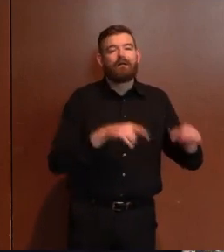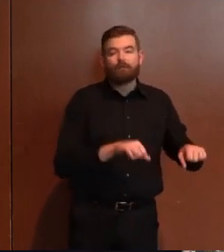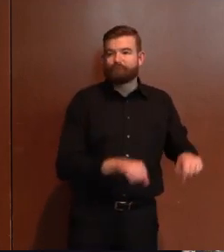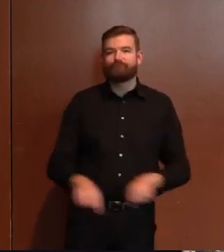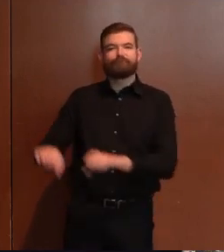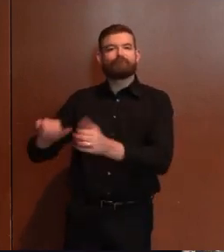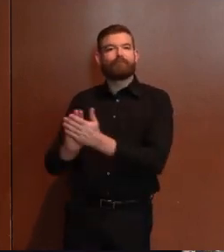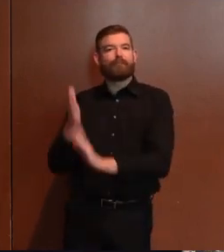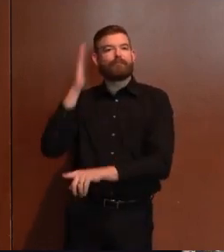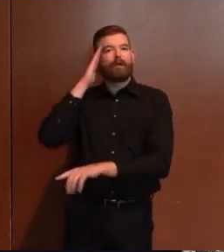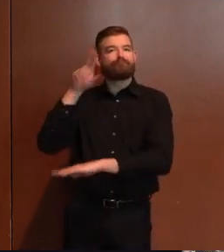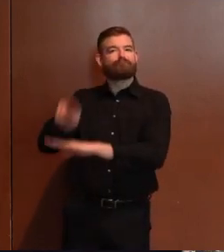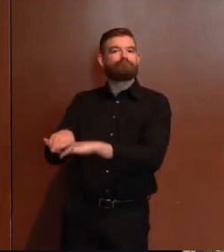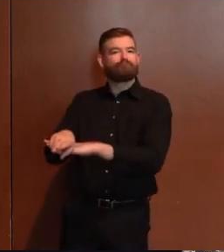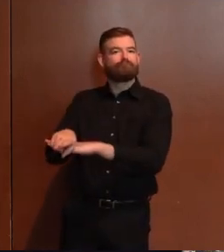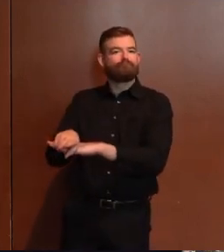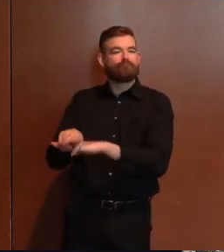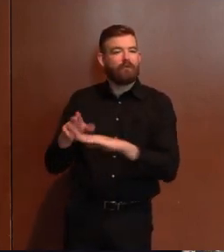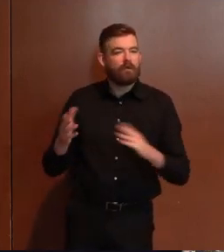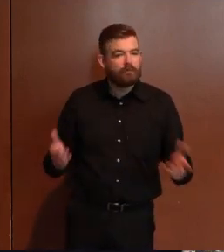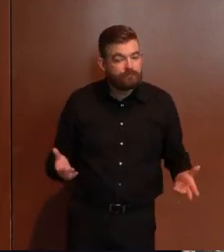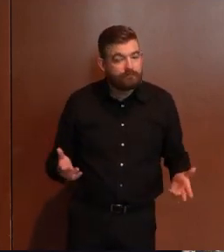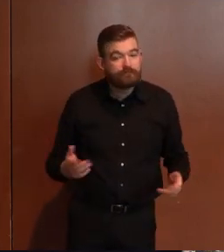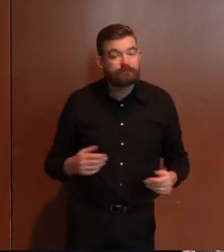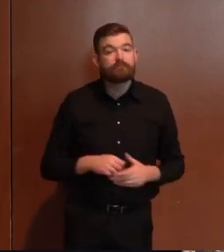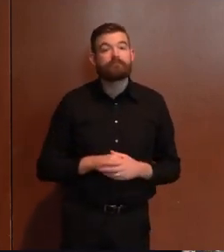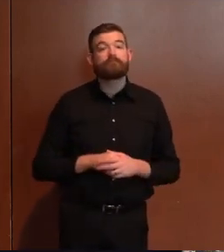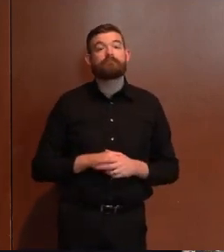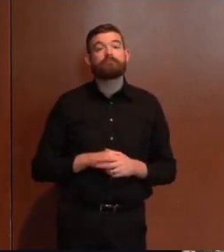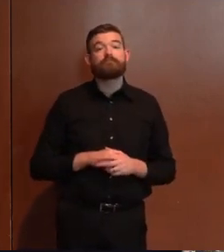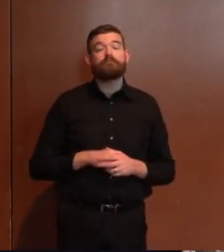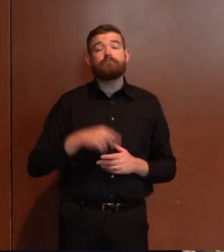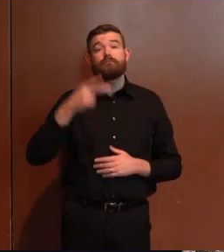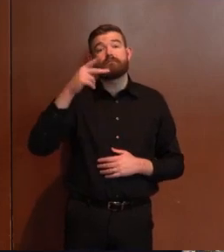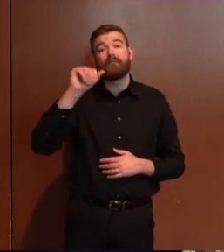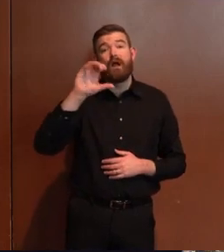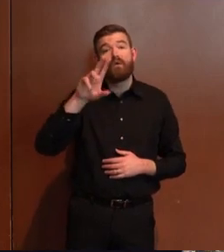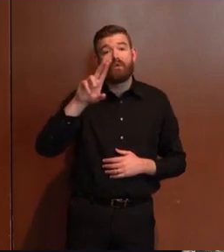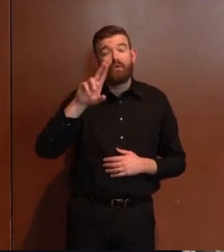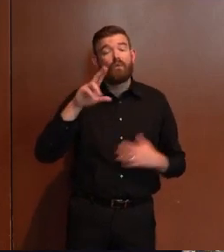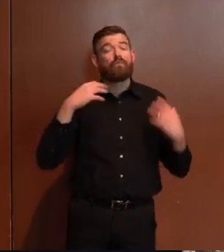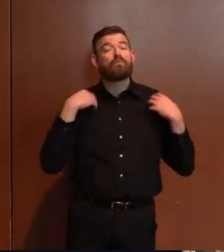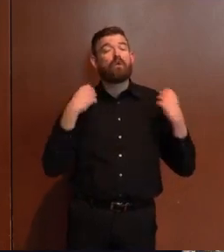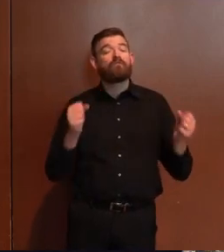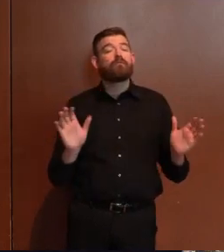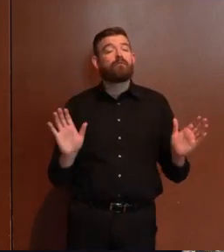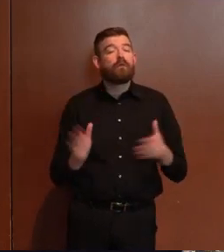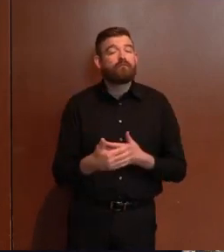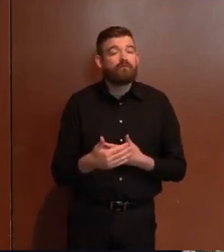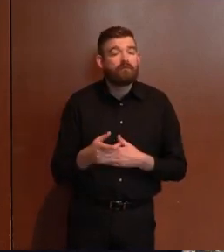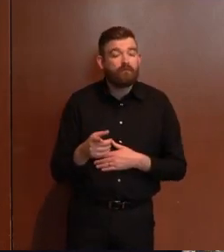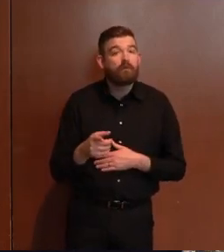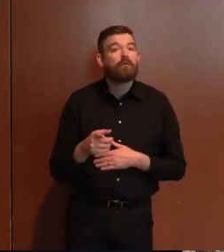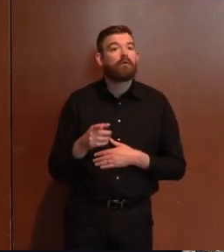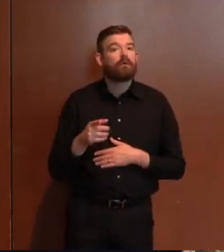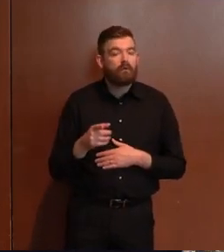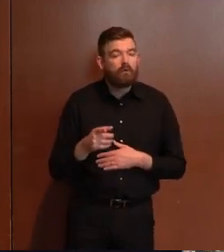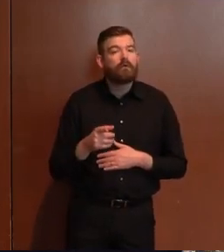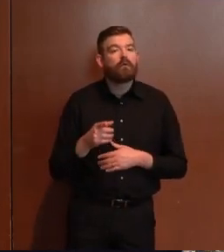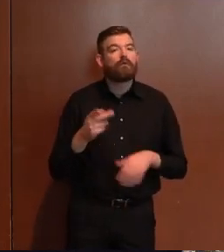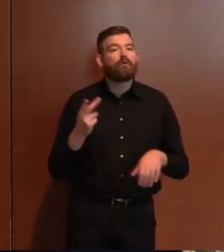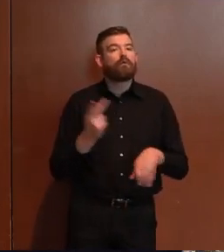example, PACUs, post-anesthesia recovery rooms, are being used as